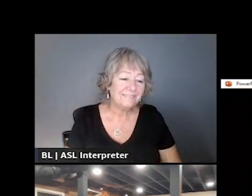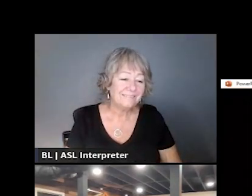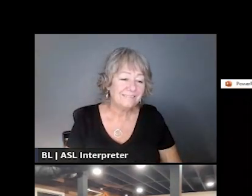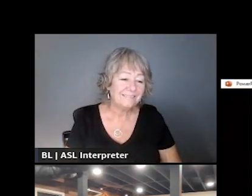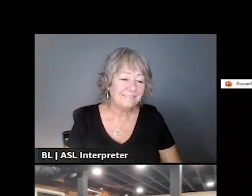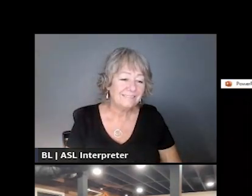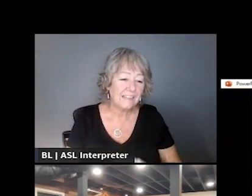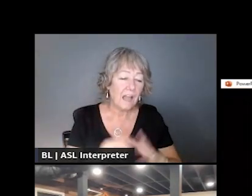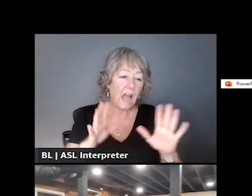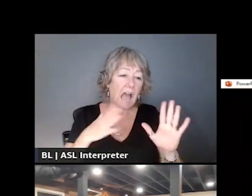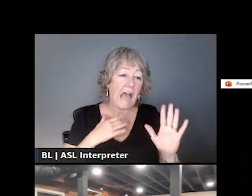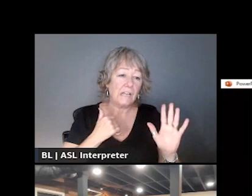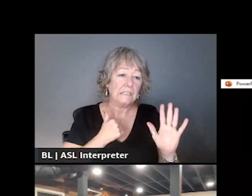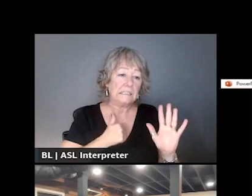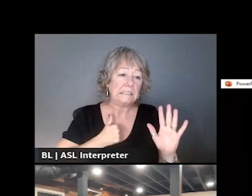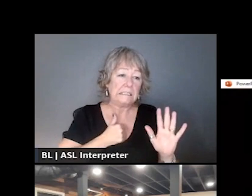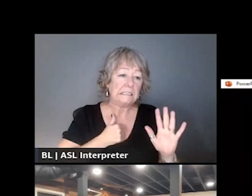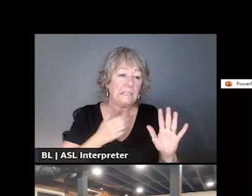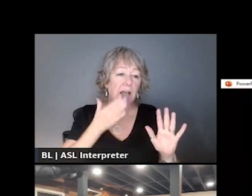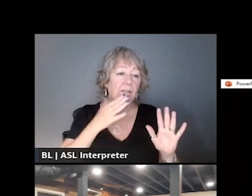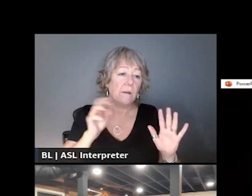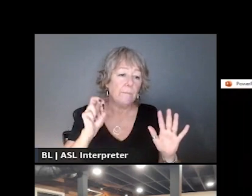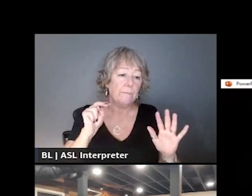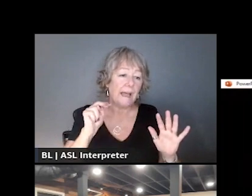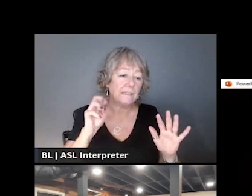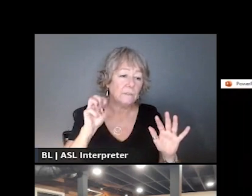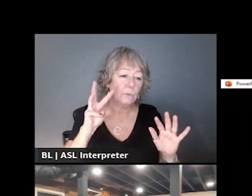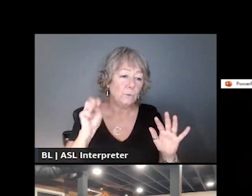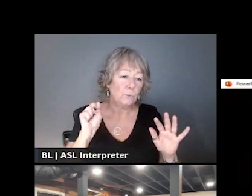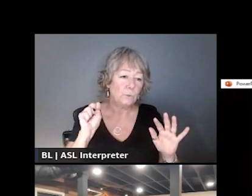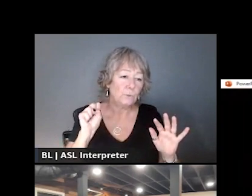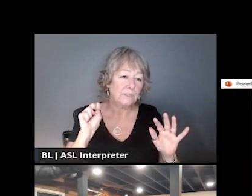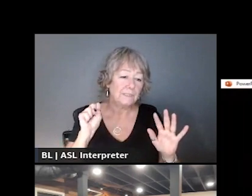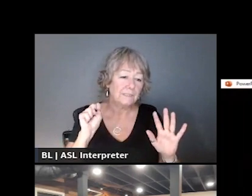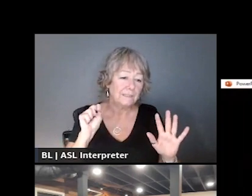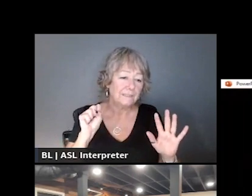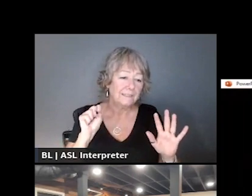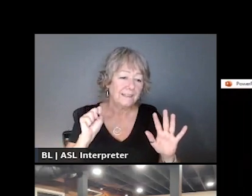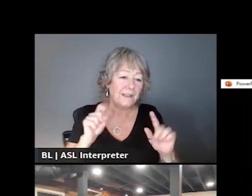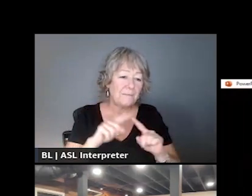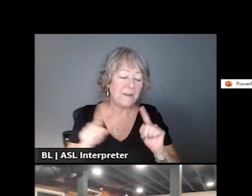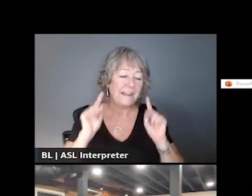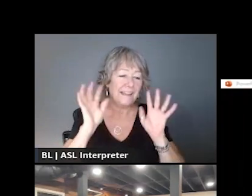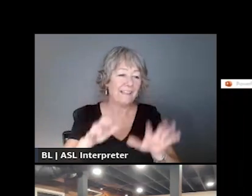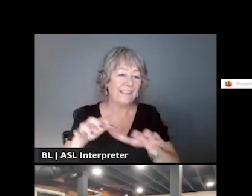I hate to be the bearer of bad news, Kimberly. Your audio is still,